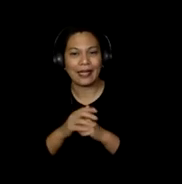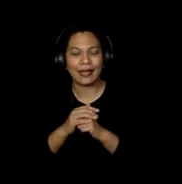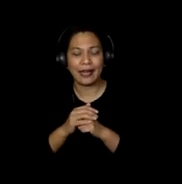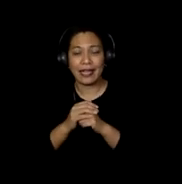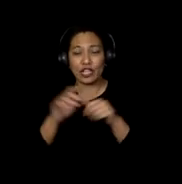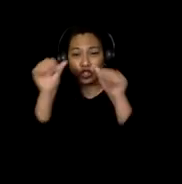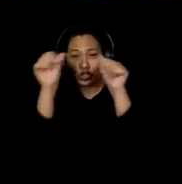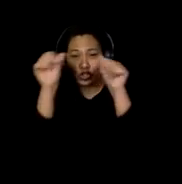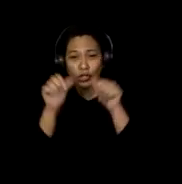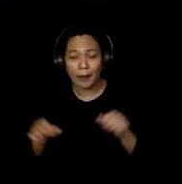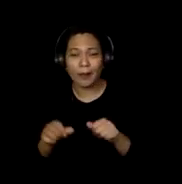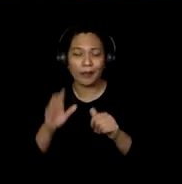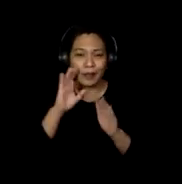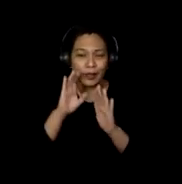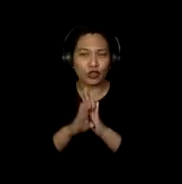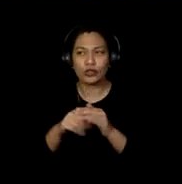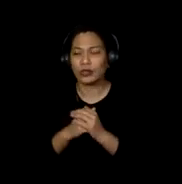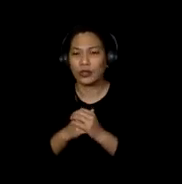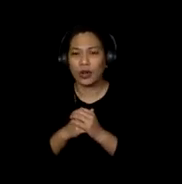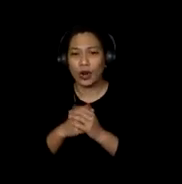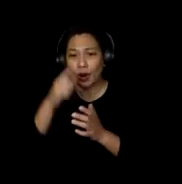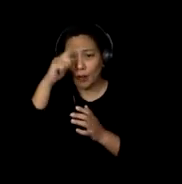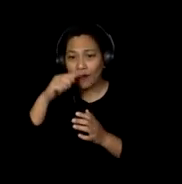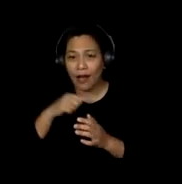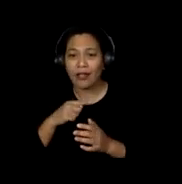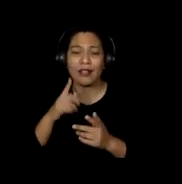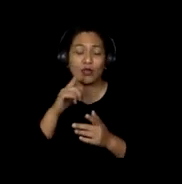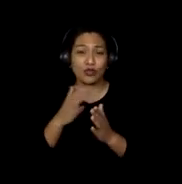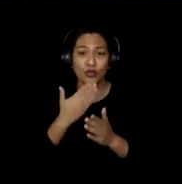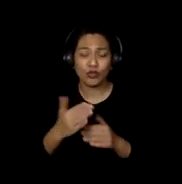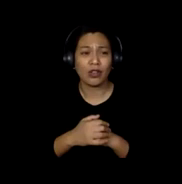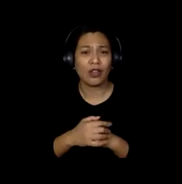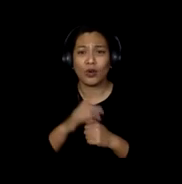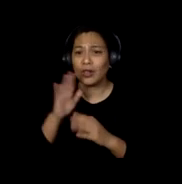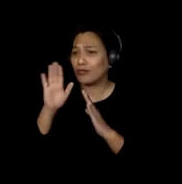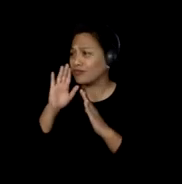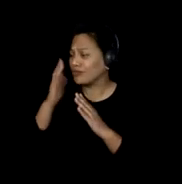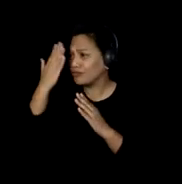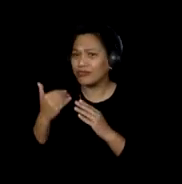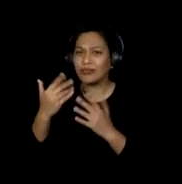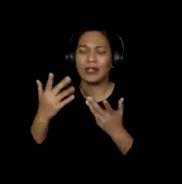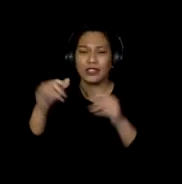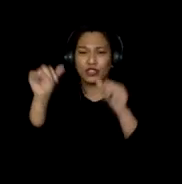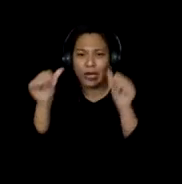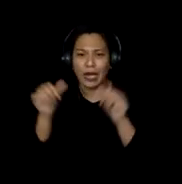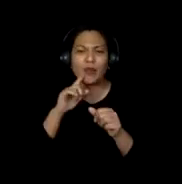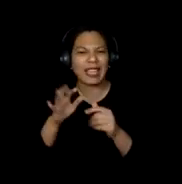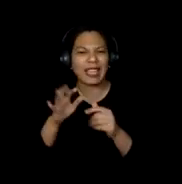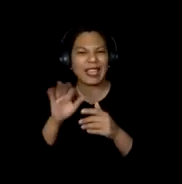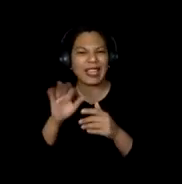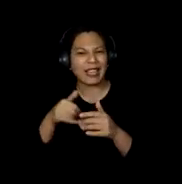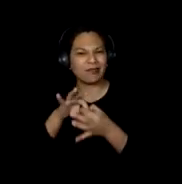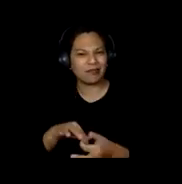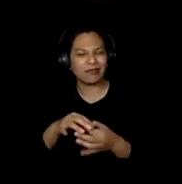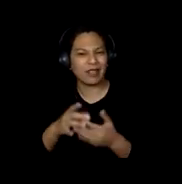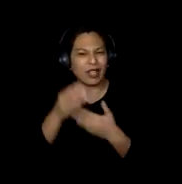are good, profiles are good, images that really clearly say what the content is about. And that's